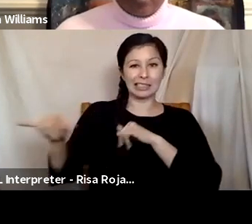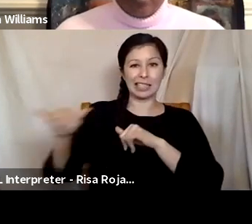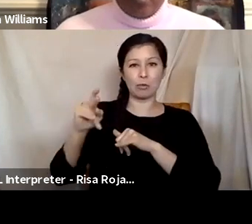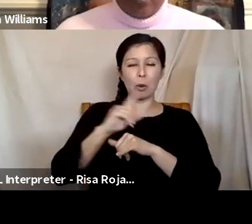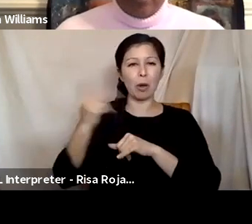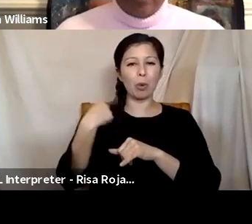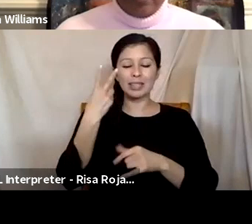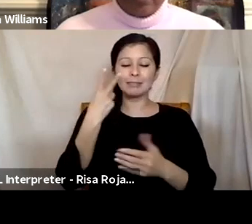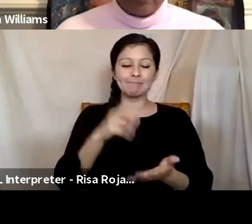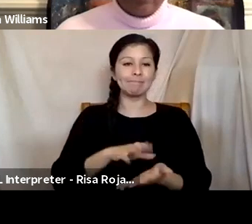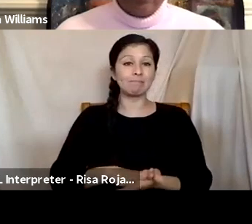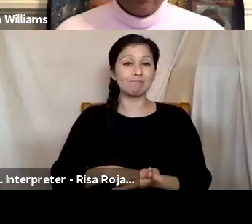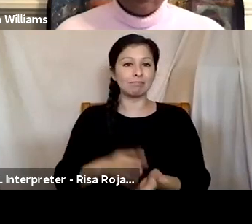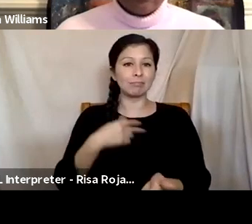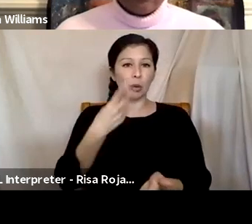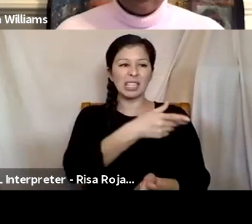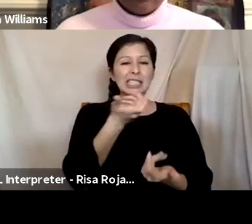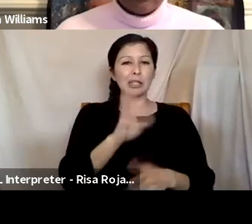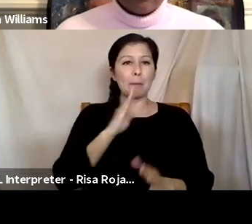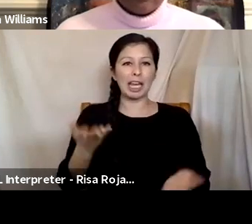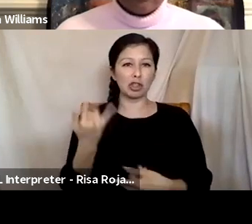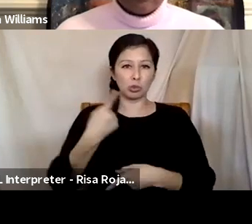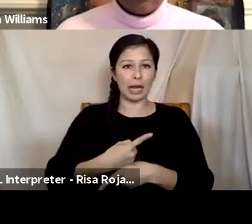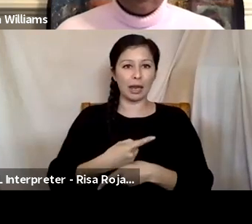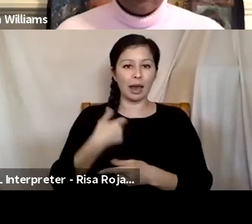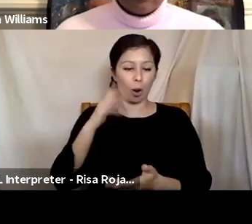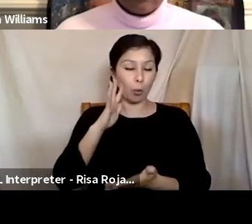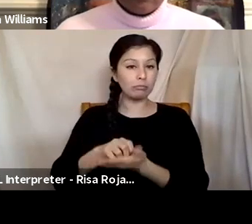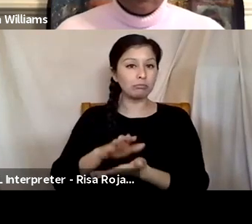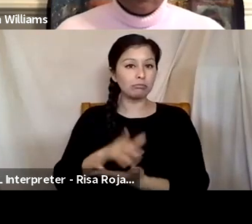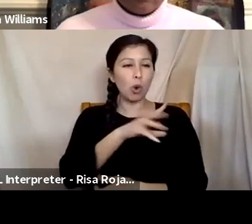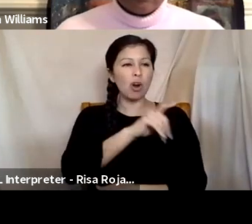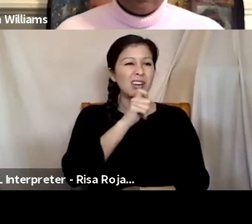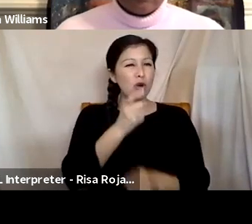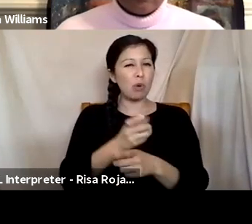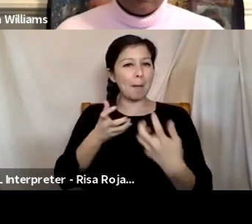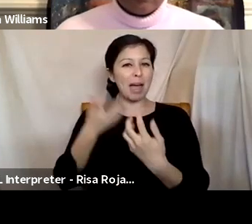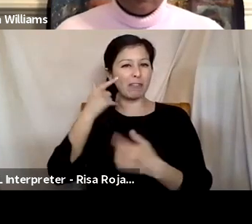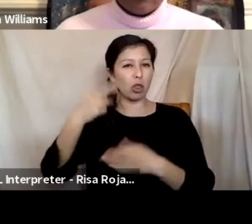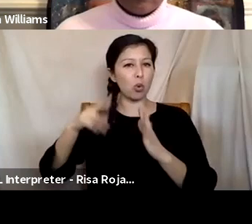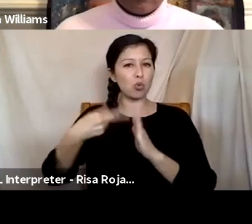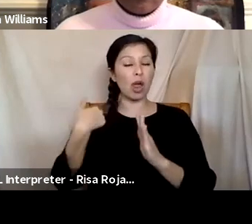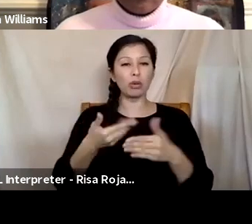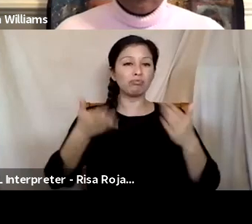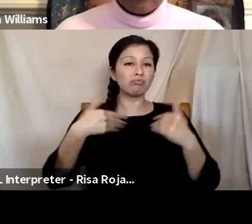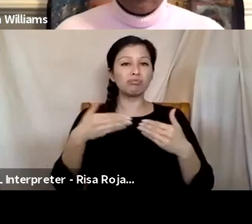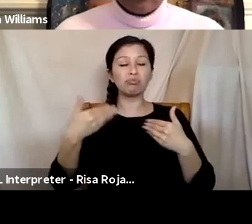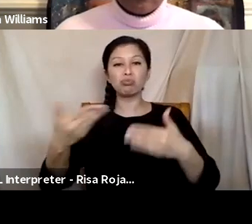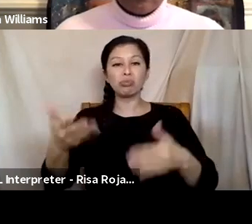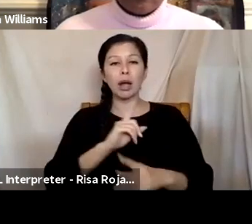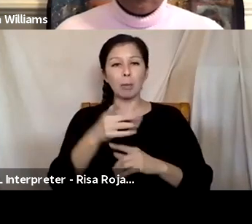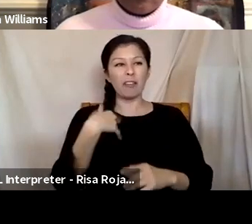say, like, I'll write a note and I'll just say, didn't want to be here today, or just not the right match for the role, and we just move on. But if it's someone we truly